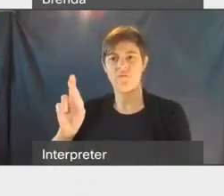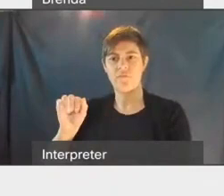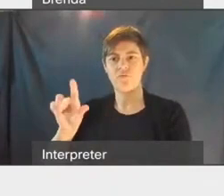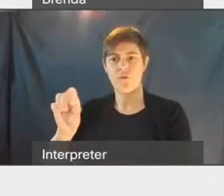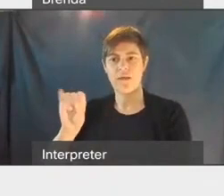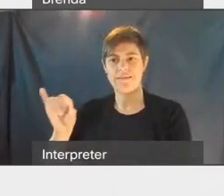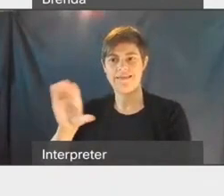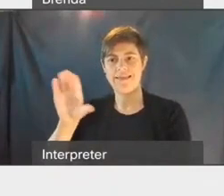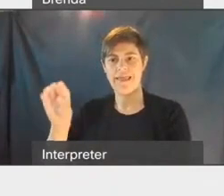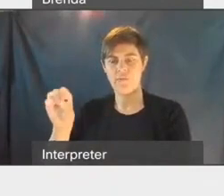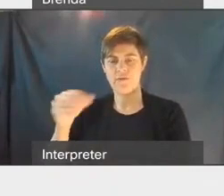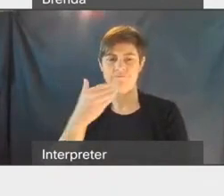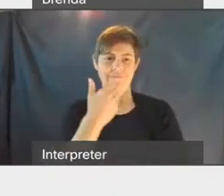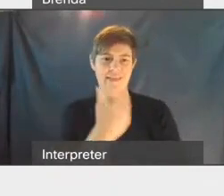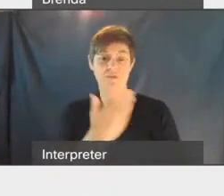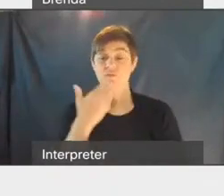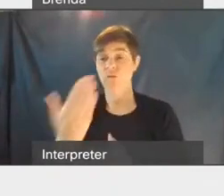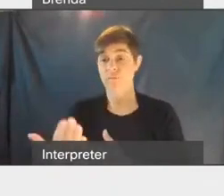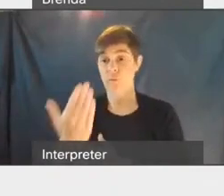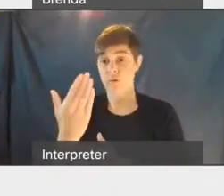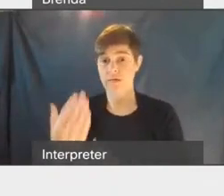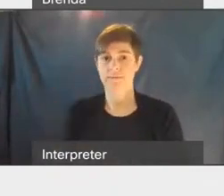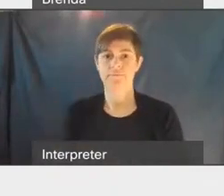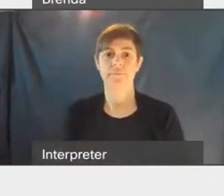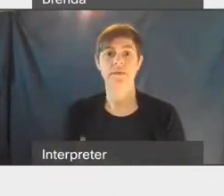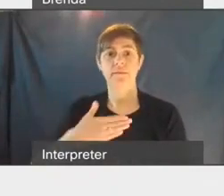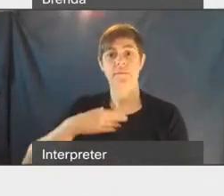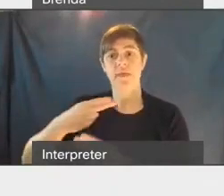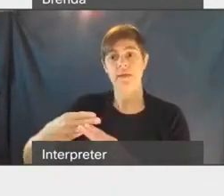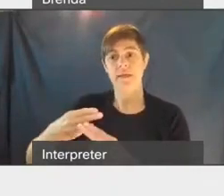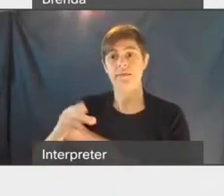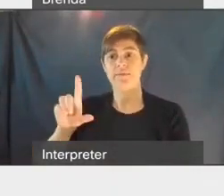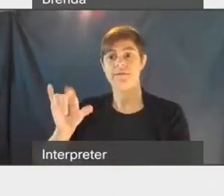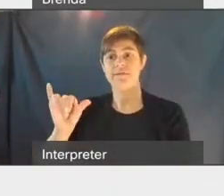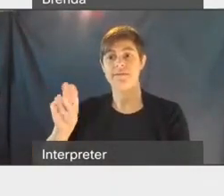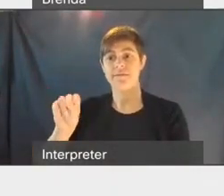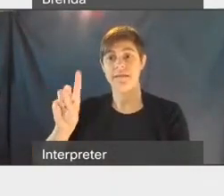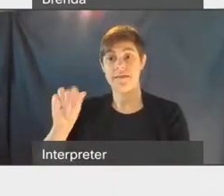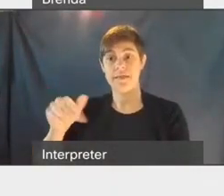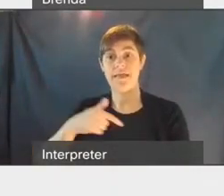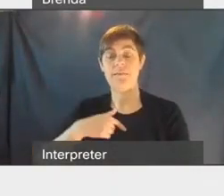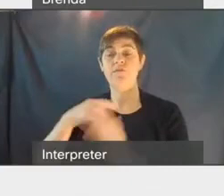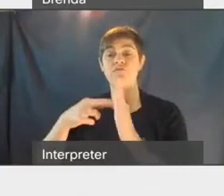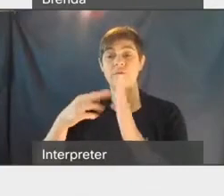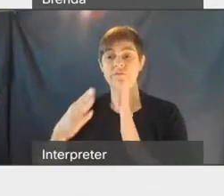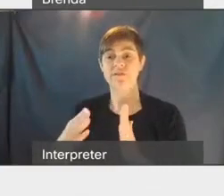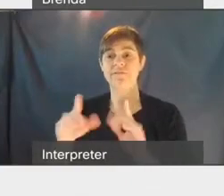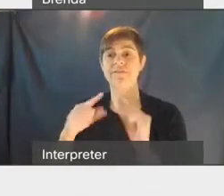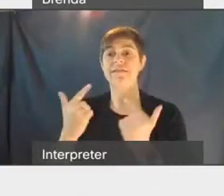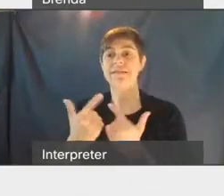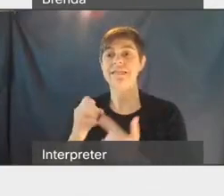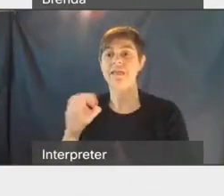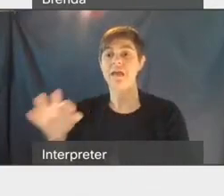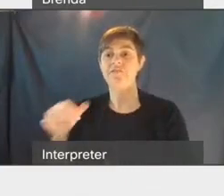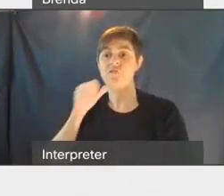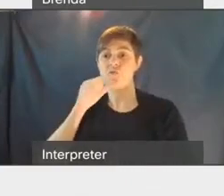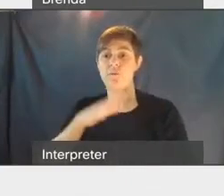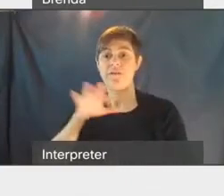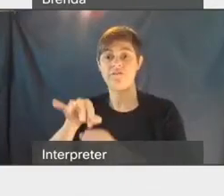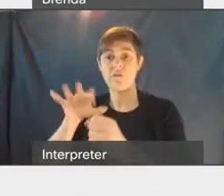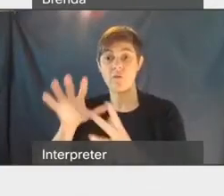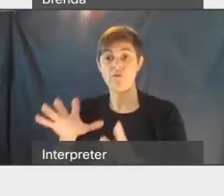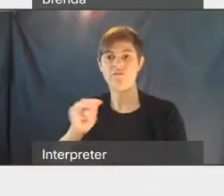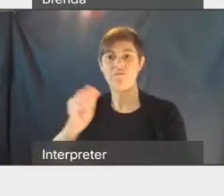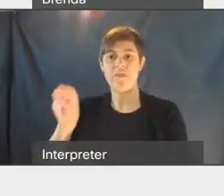you. Good morning. My name is Linda Uthoff, and I'm a representative of the League of Women Voters of